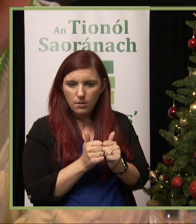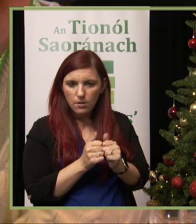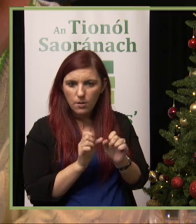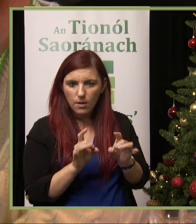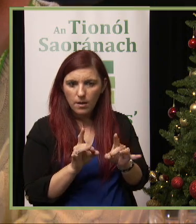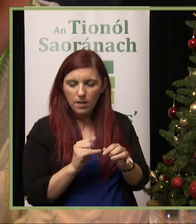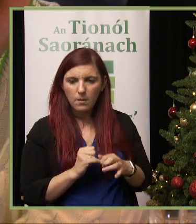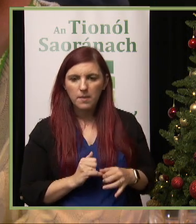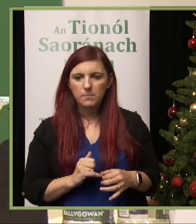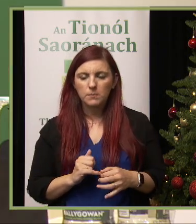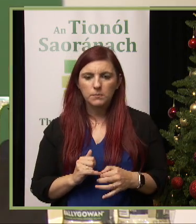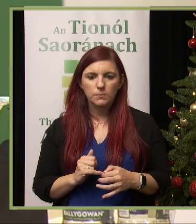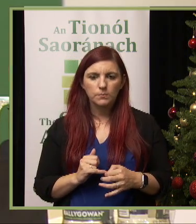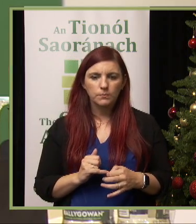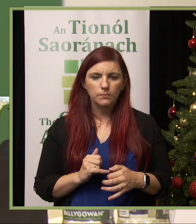Okay.